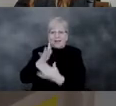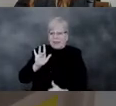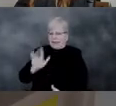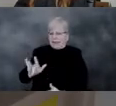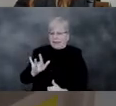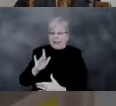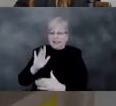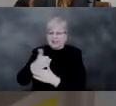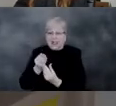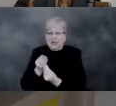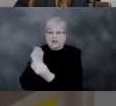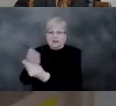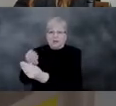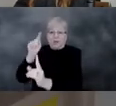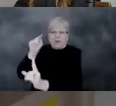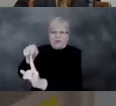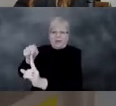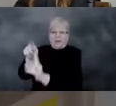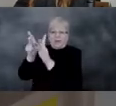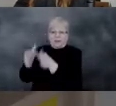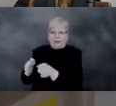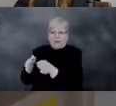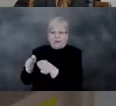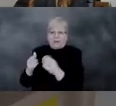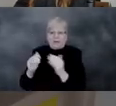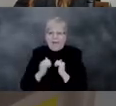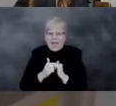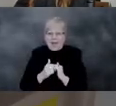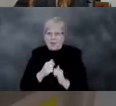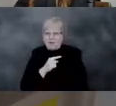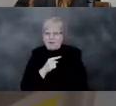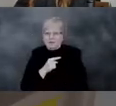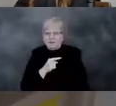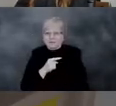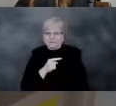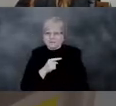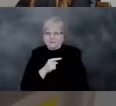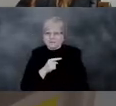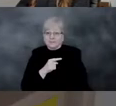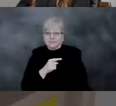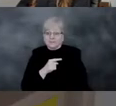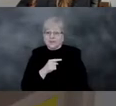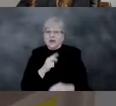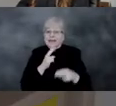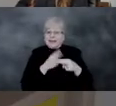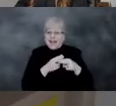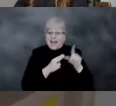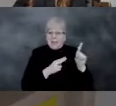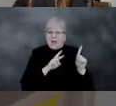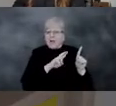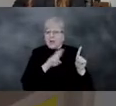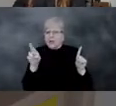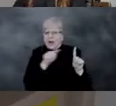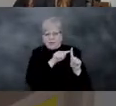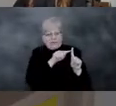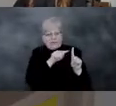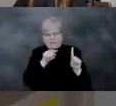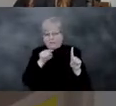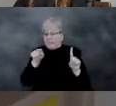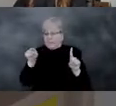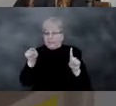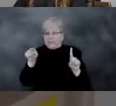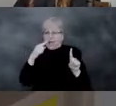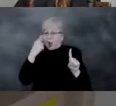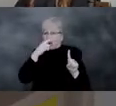attendee. So to do that, you'll locate their name. And on the far right side, there's an icon that looks like a manila